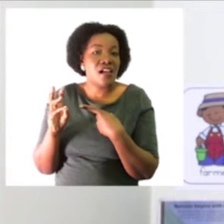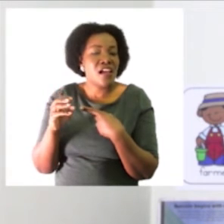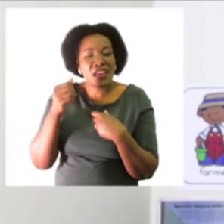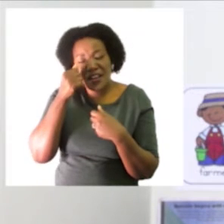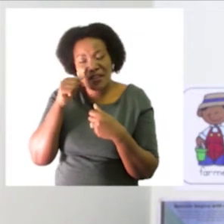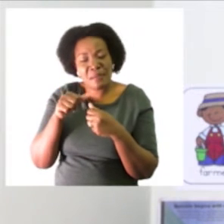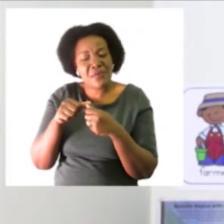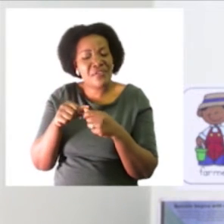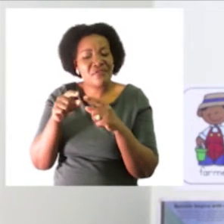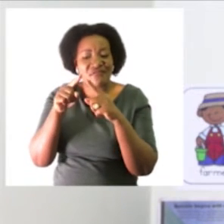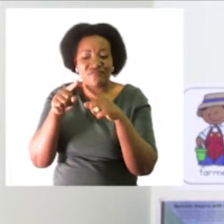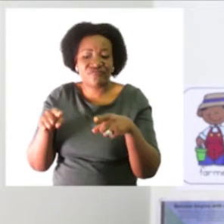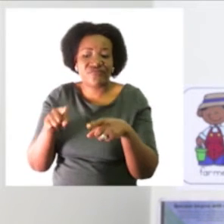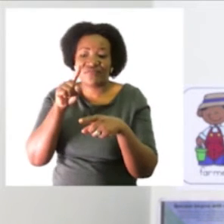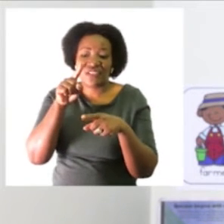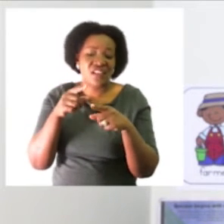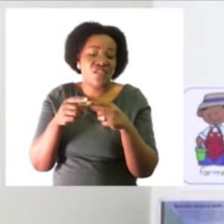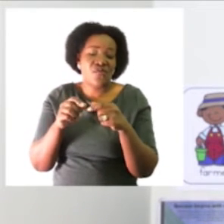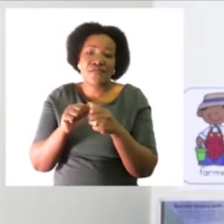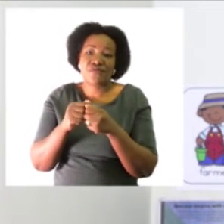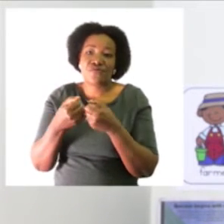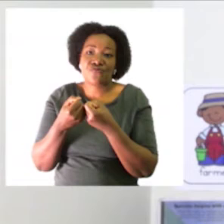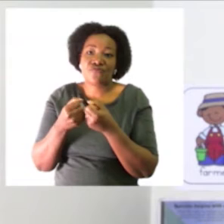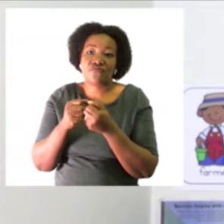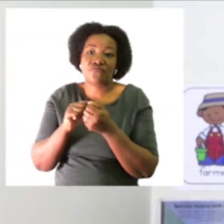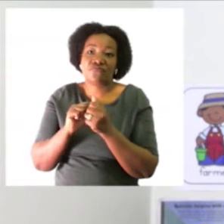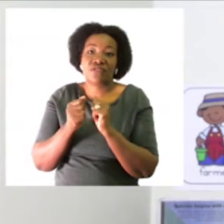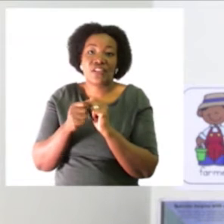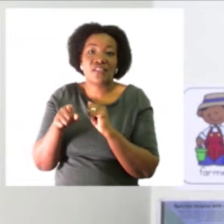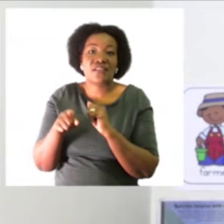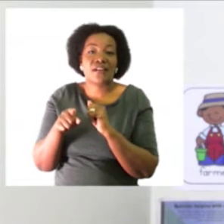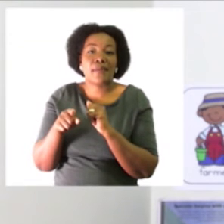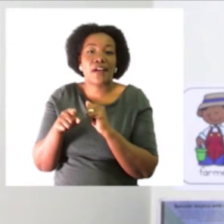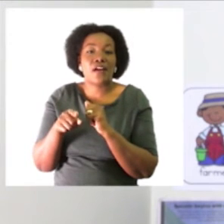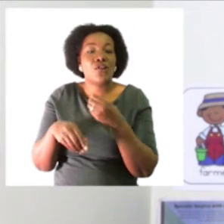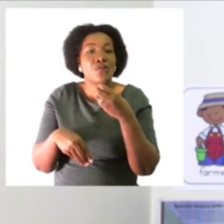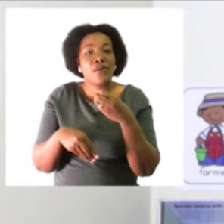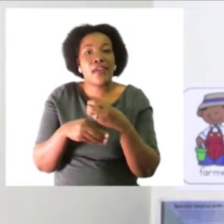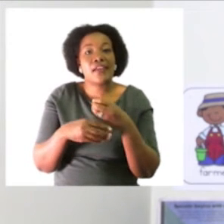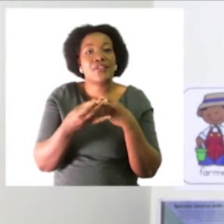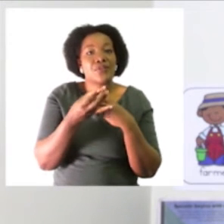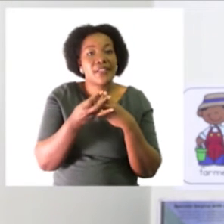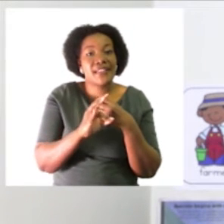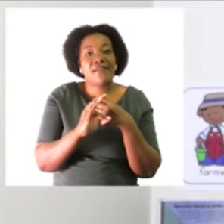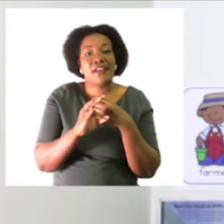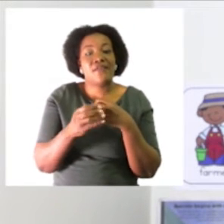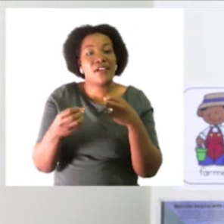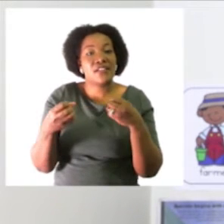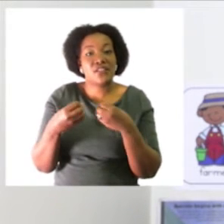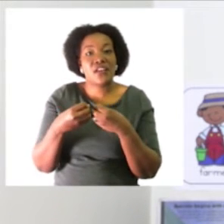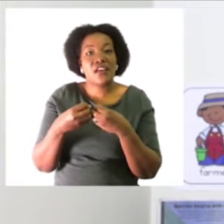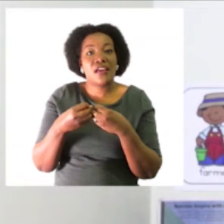Remember, we have to add a certain number to number 7 to give us a total of a